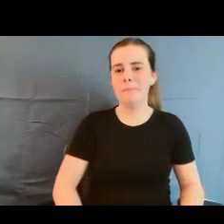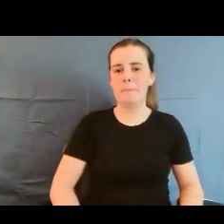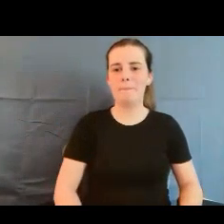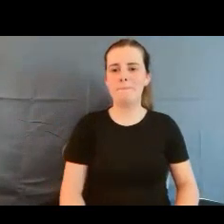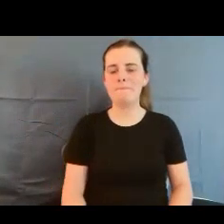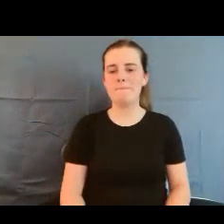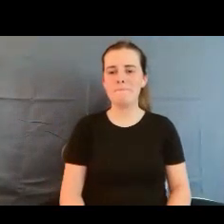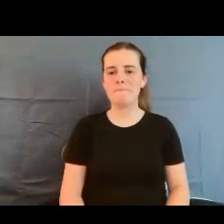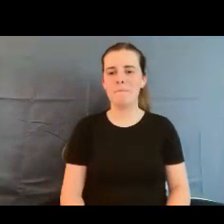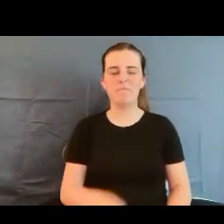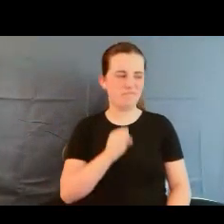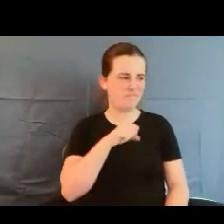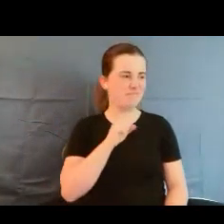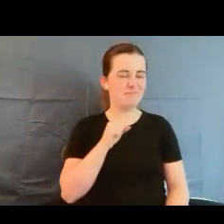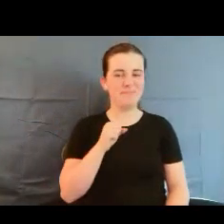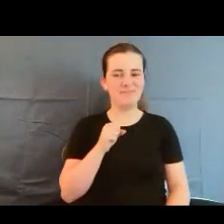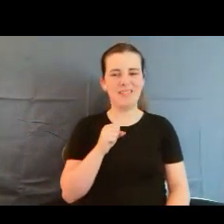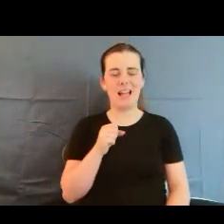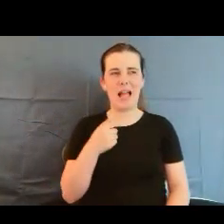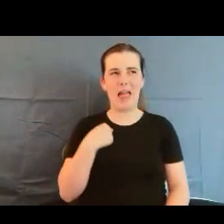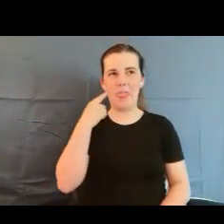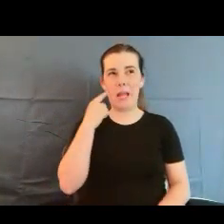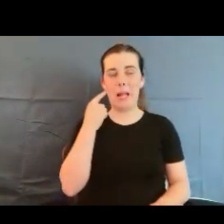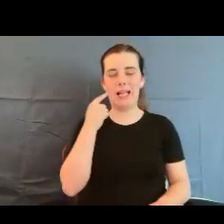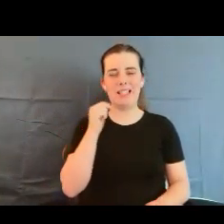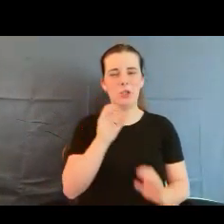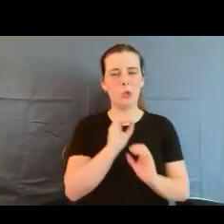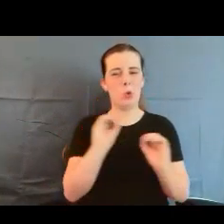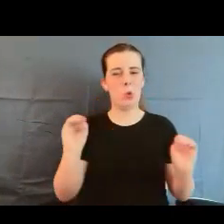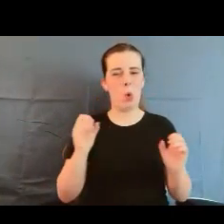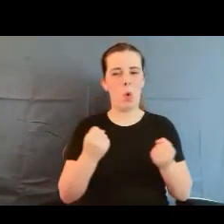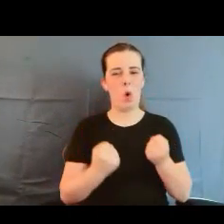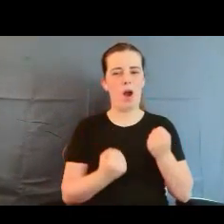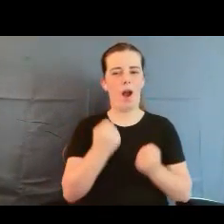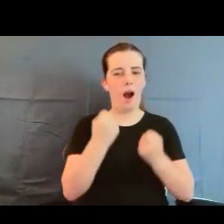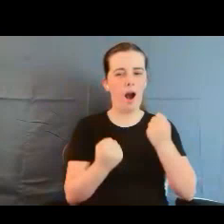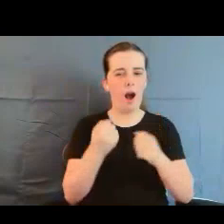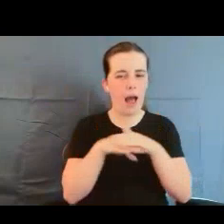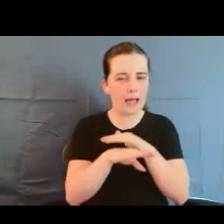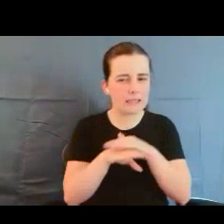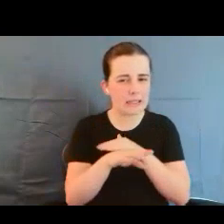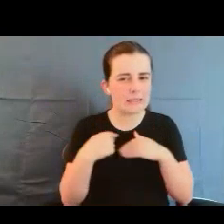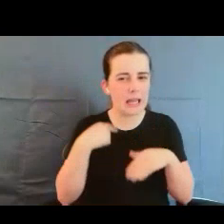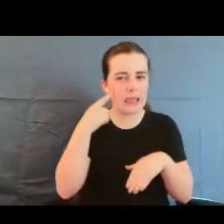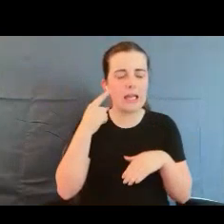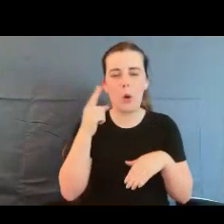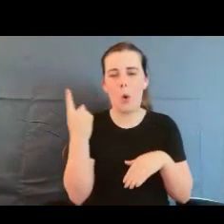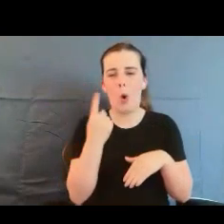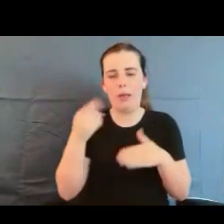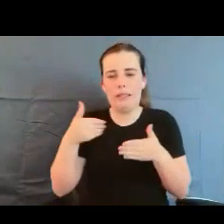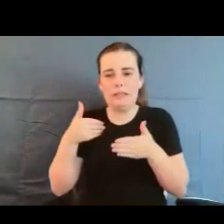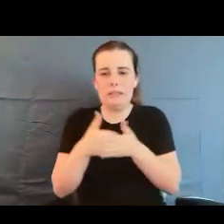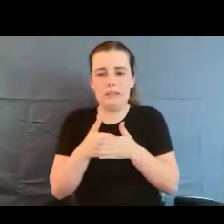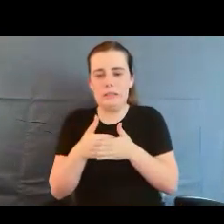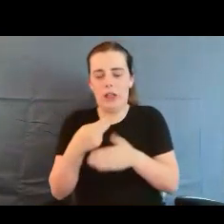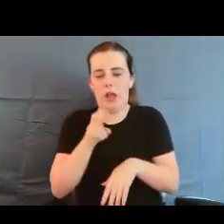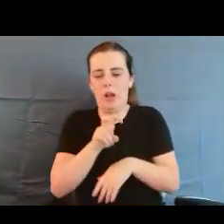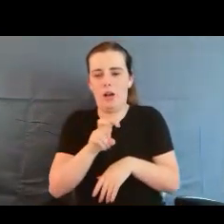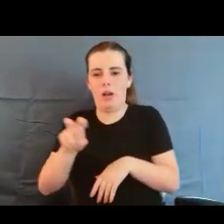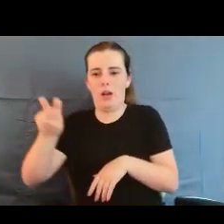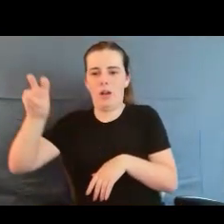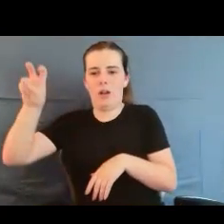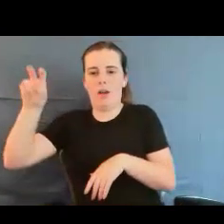Yeah, in general, there's no car access. I think it's just by the gondola. But Yes. yeah. And there's certain aid stations there